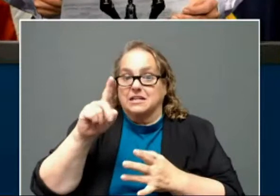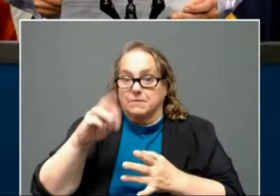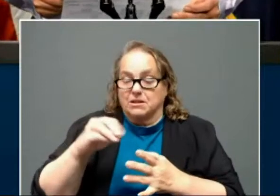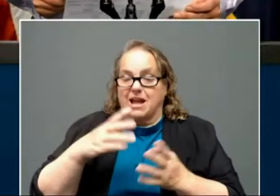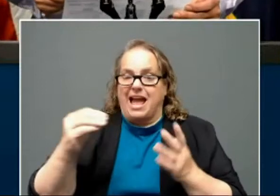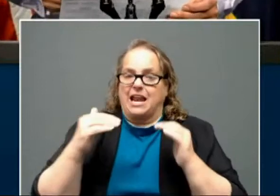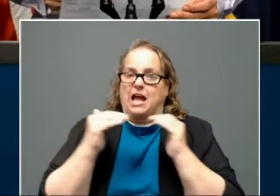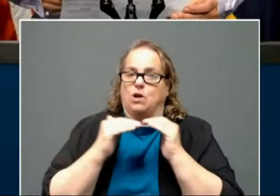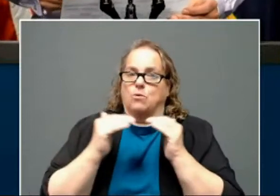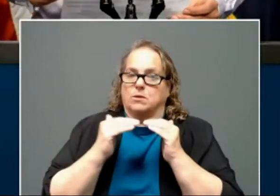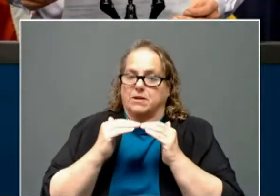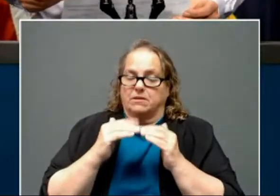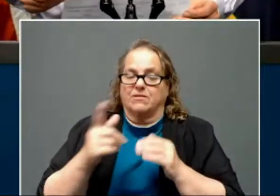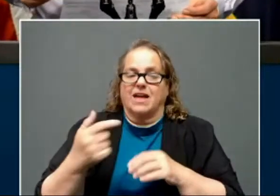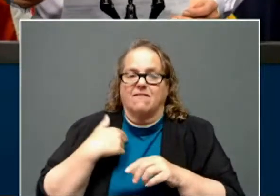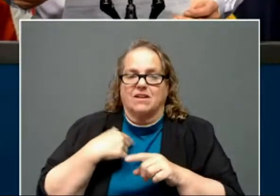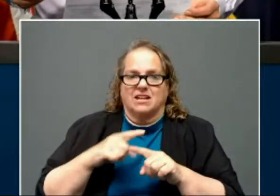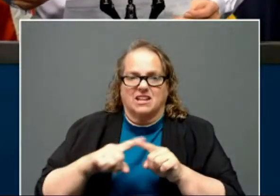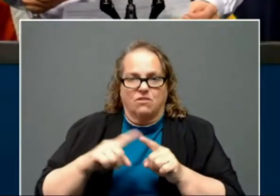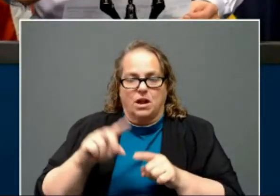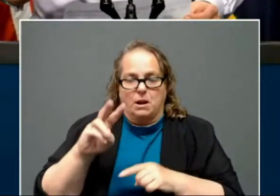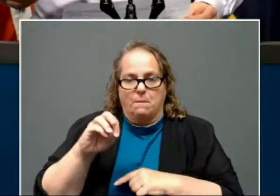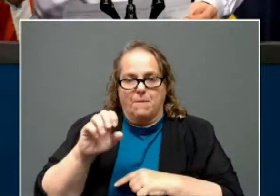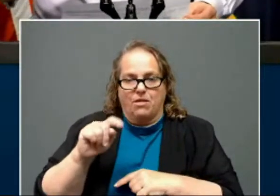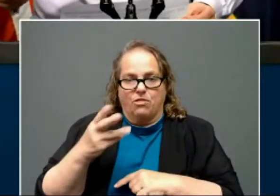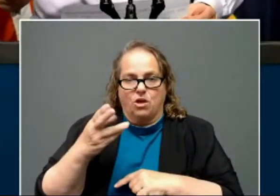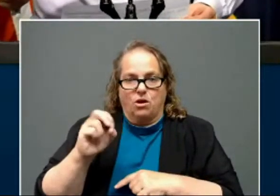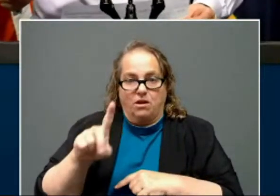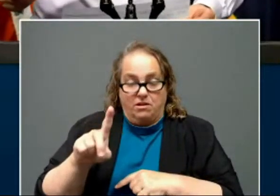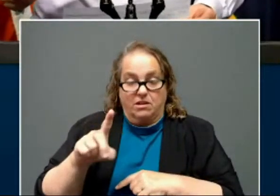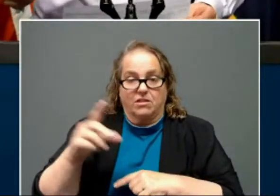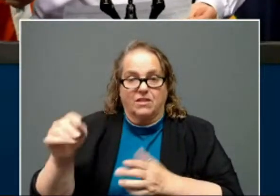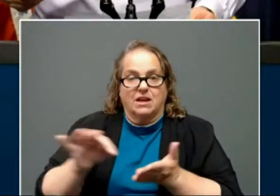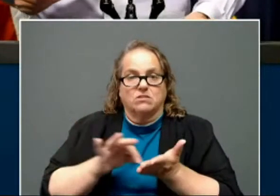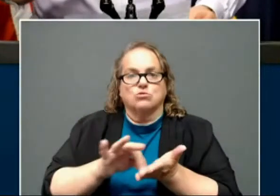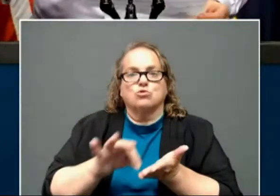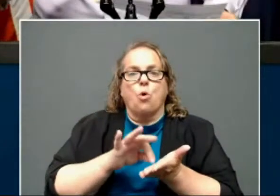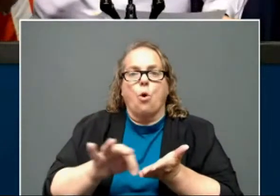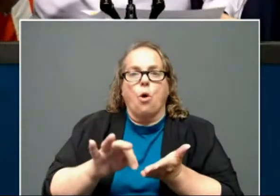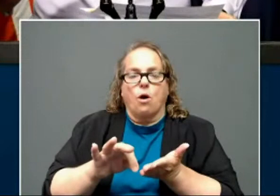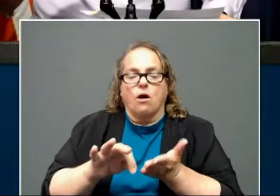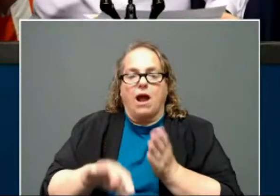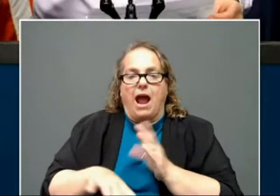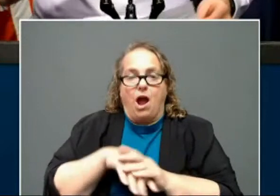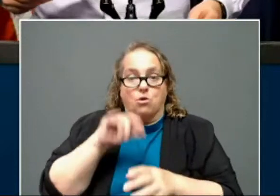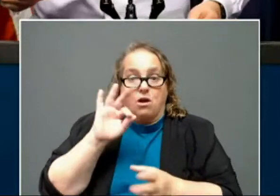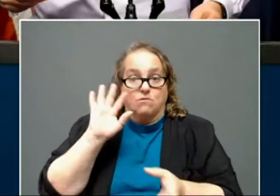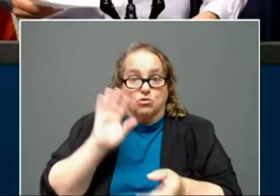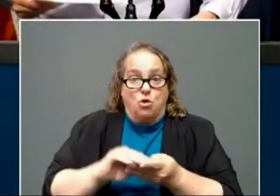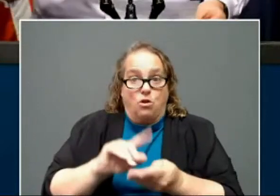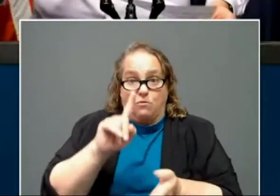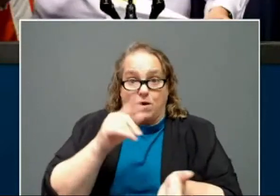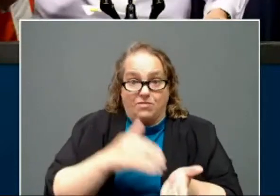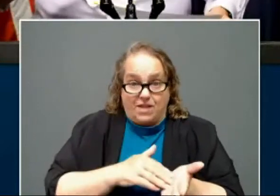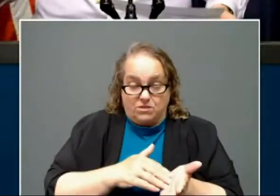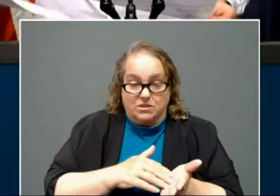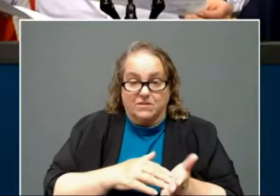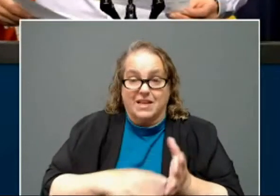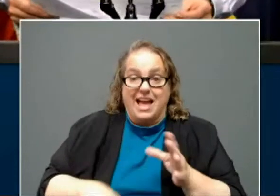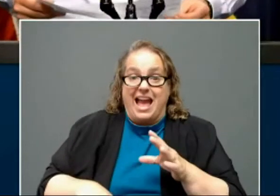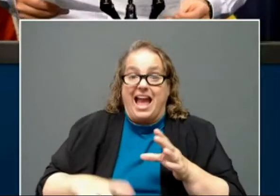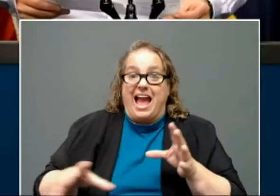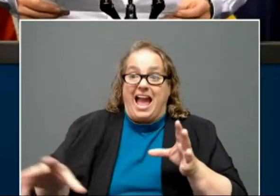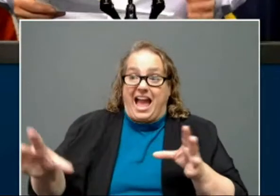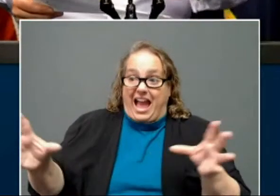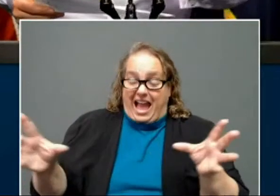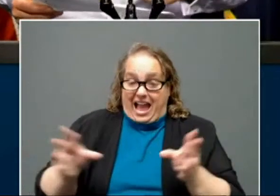of these, and they assign a score for each one out of a total of 1,000. They add the scores up and they divide by 4, and that gets the state